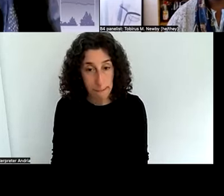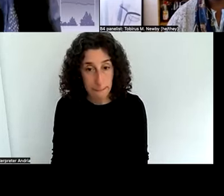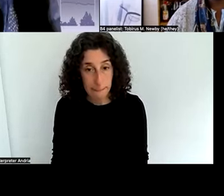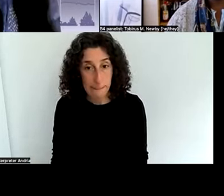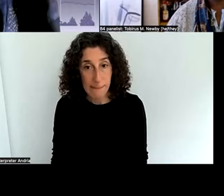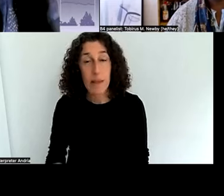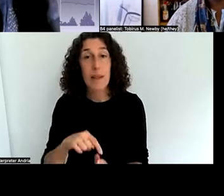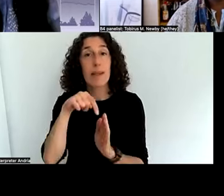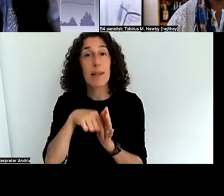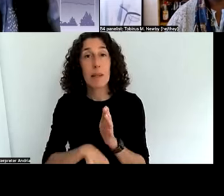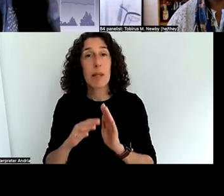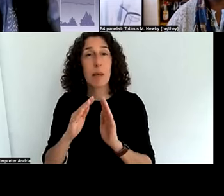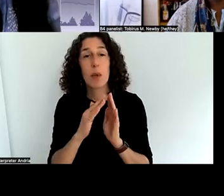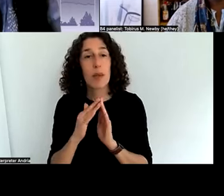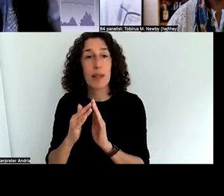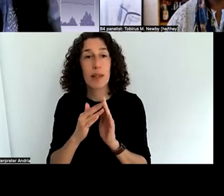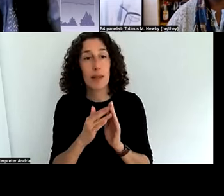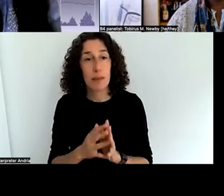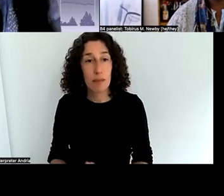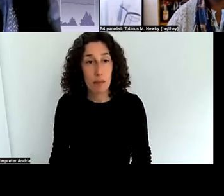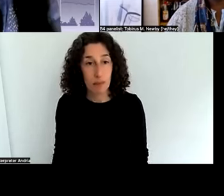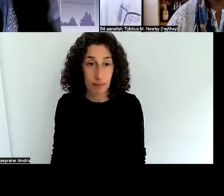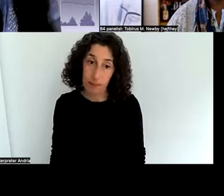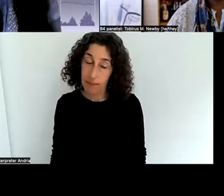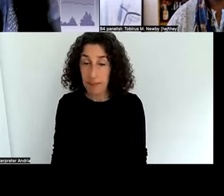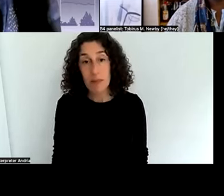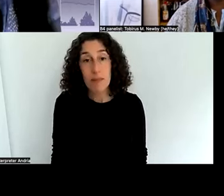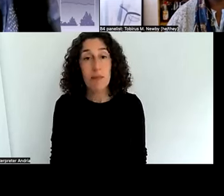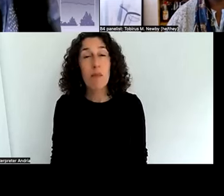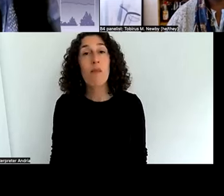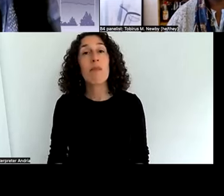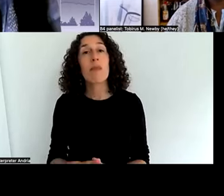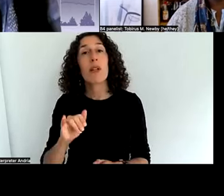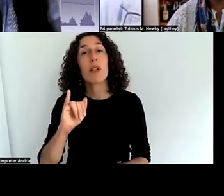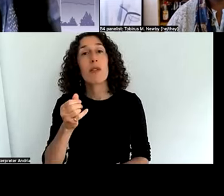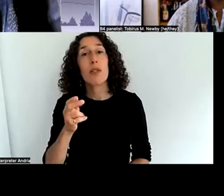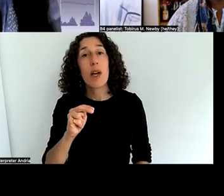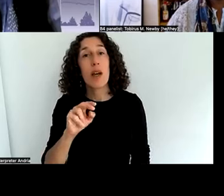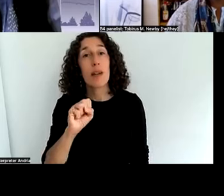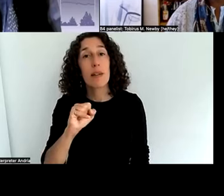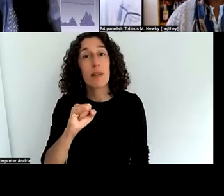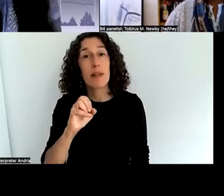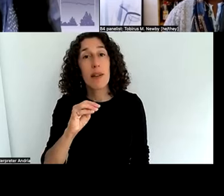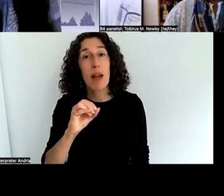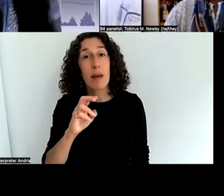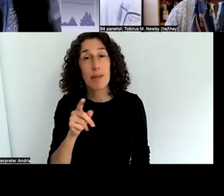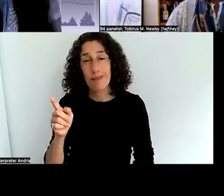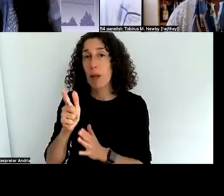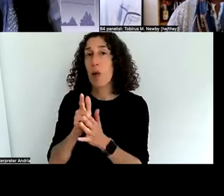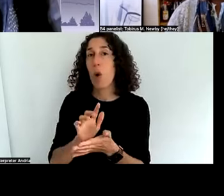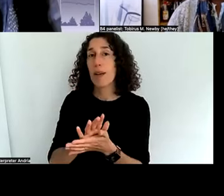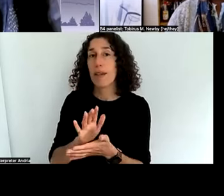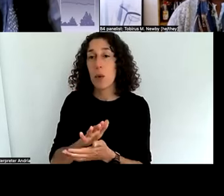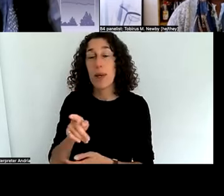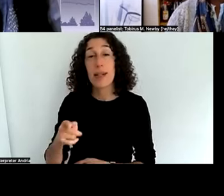a colleague here, John Simon, up in the law school, who thinks about these questions a lot with me. And he often says, I wish we could bring campus